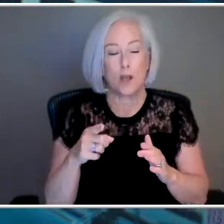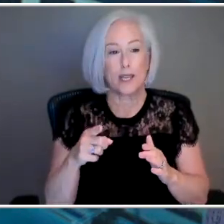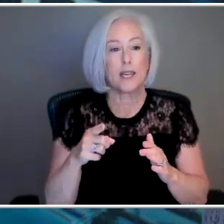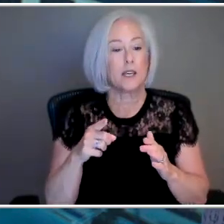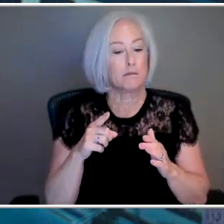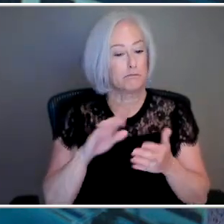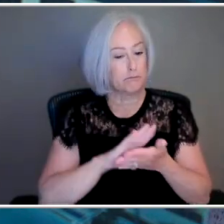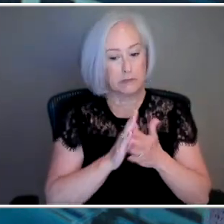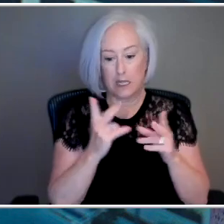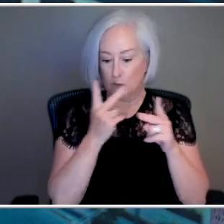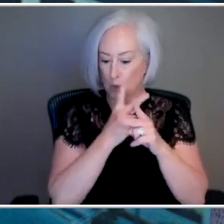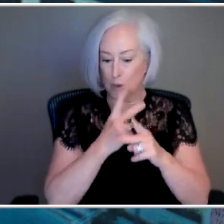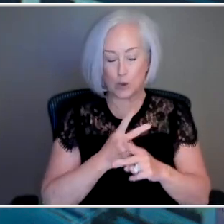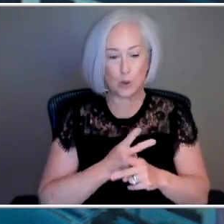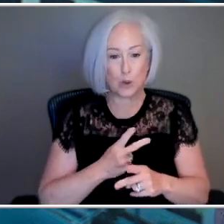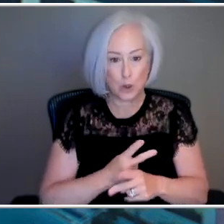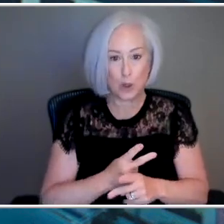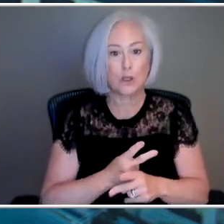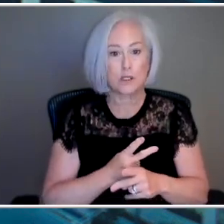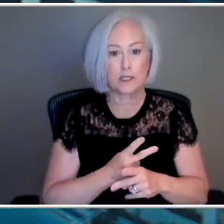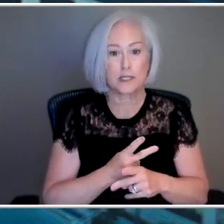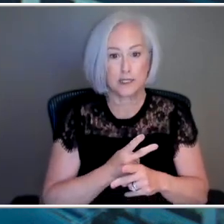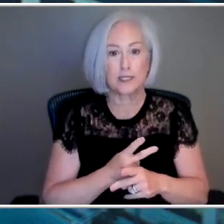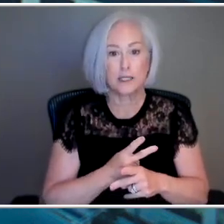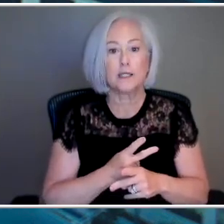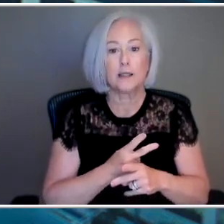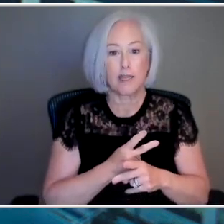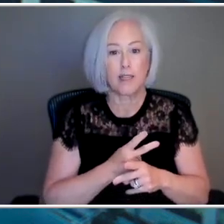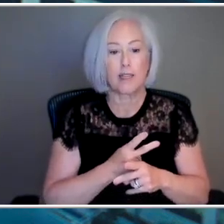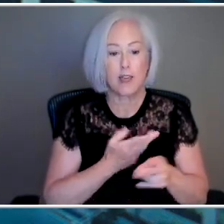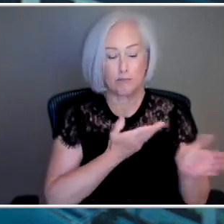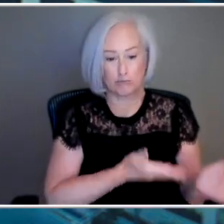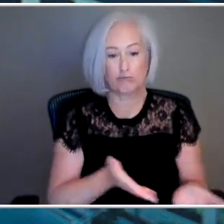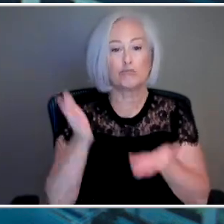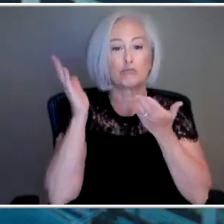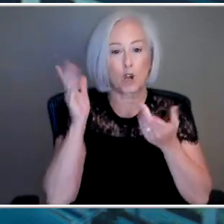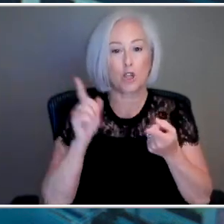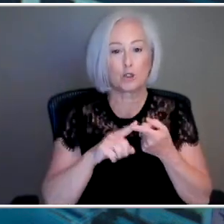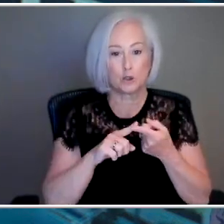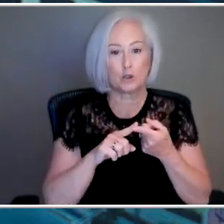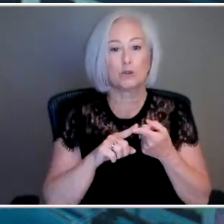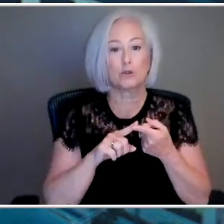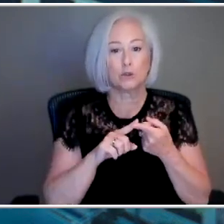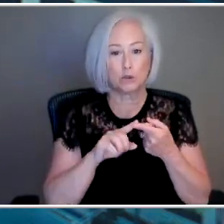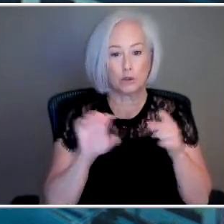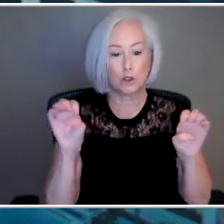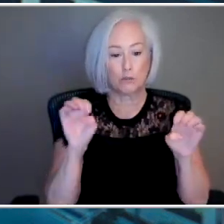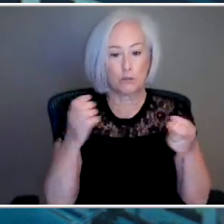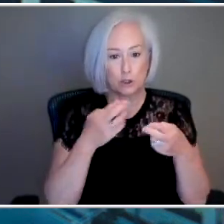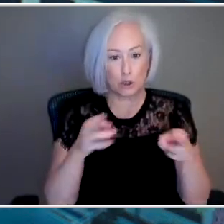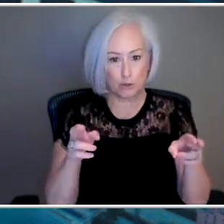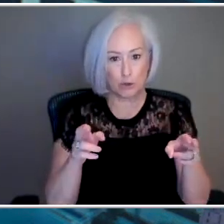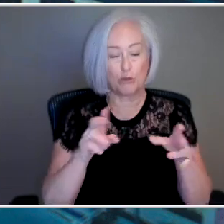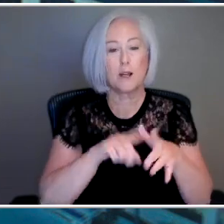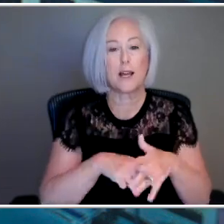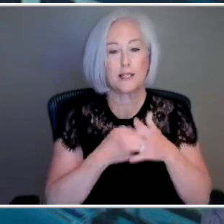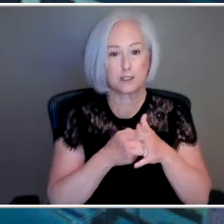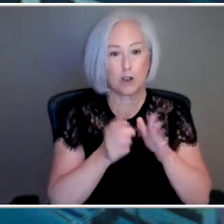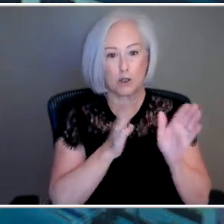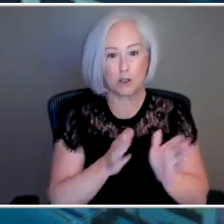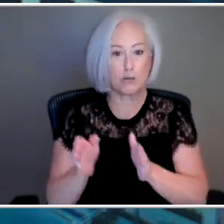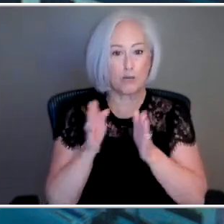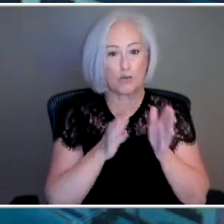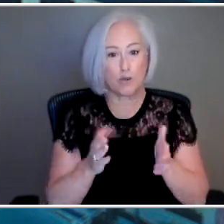they did they took him back to the emergency room and started prepping him, but things